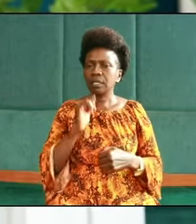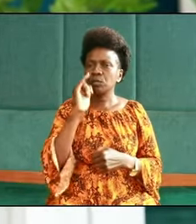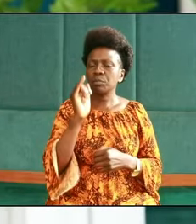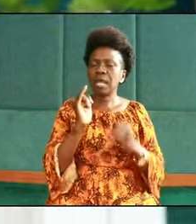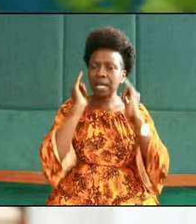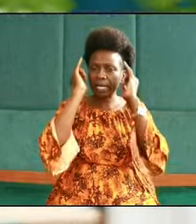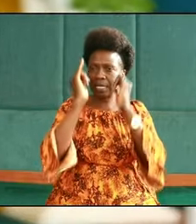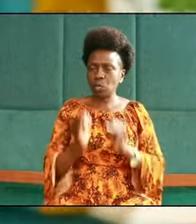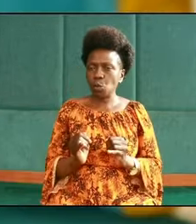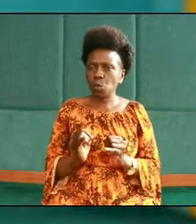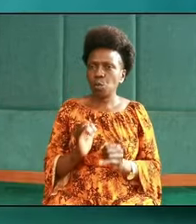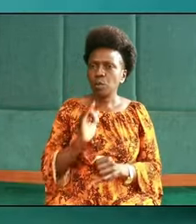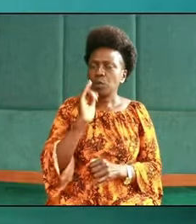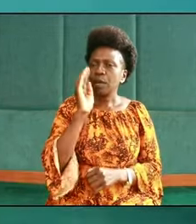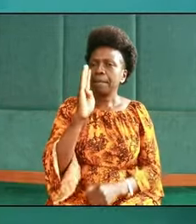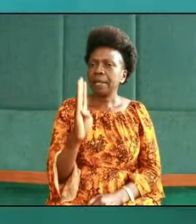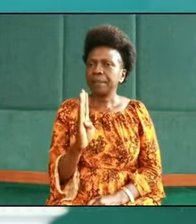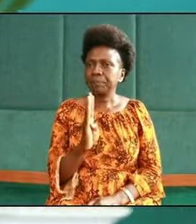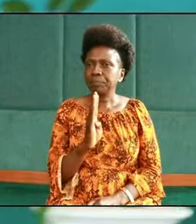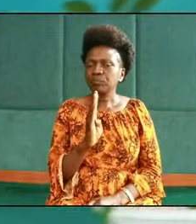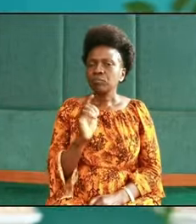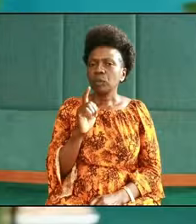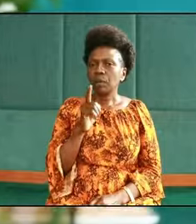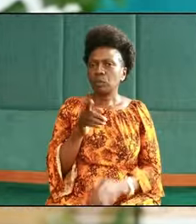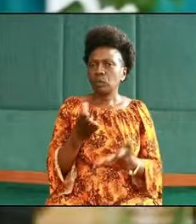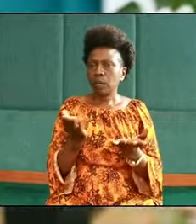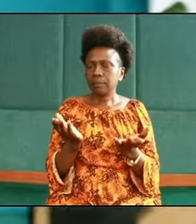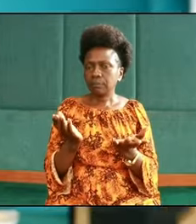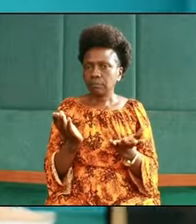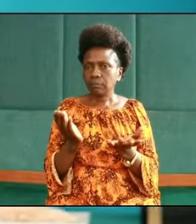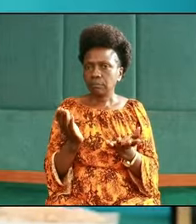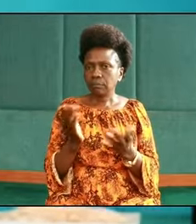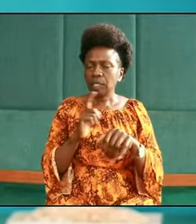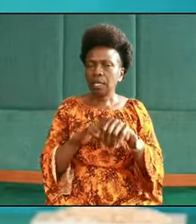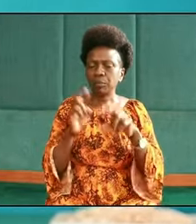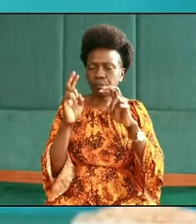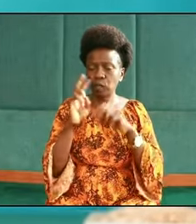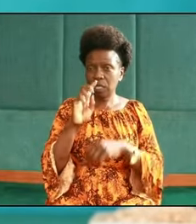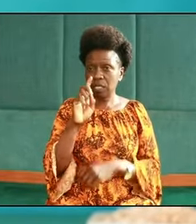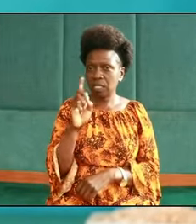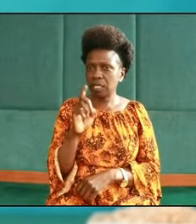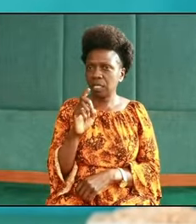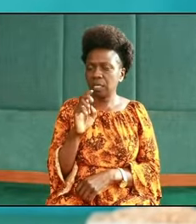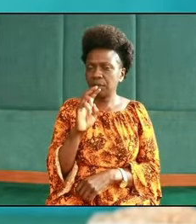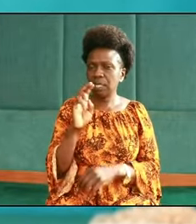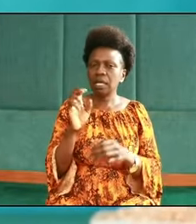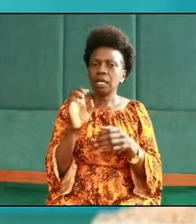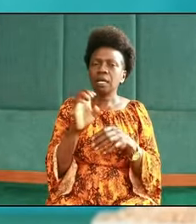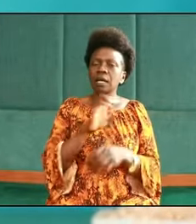renewal. It will be the point where when we see Christ being